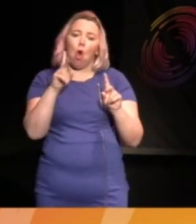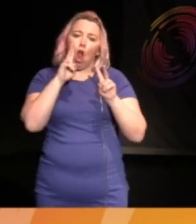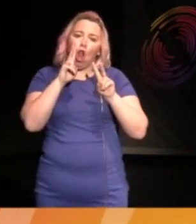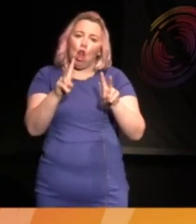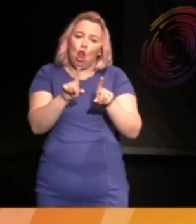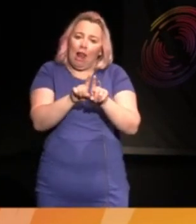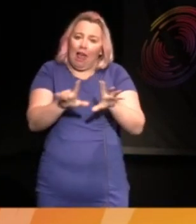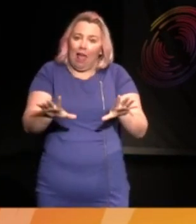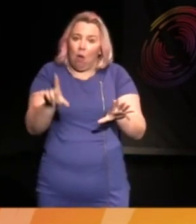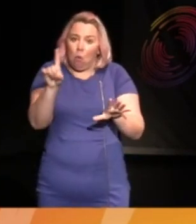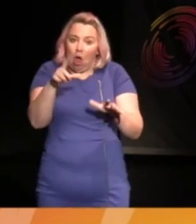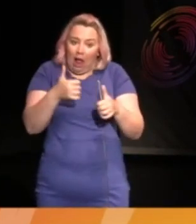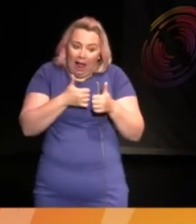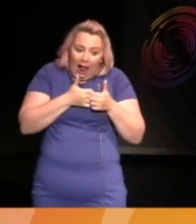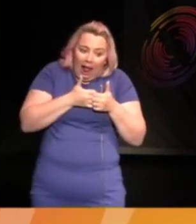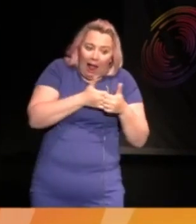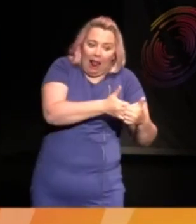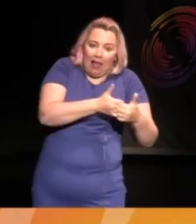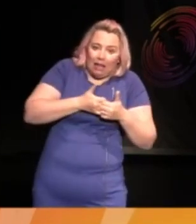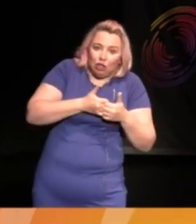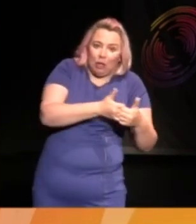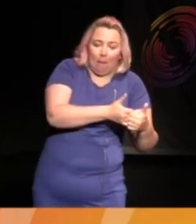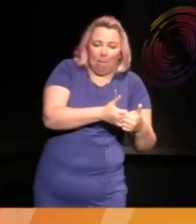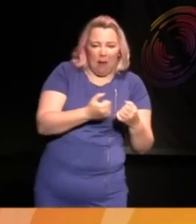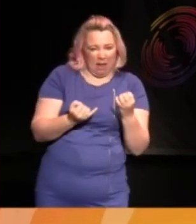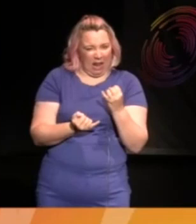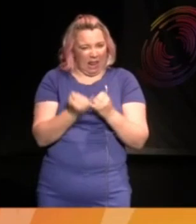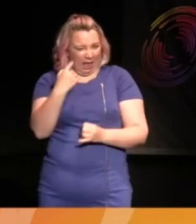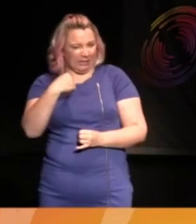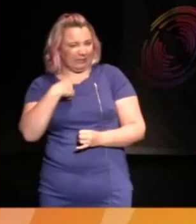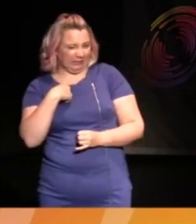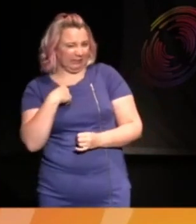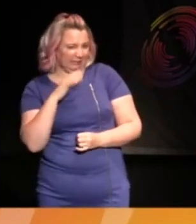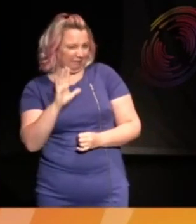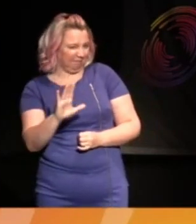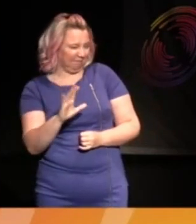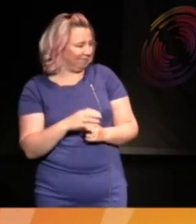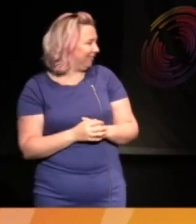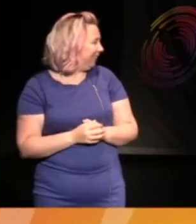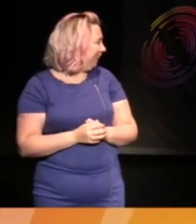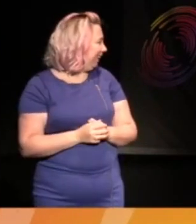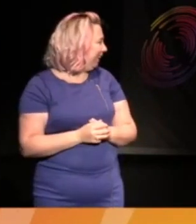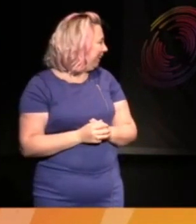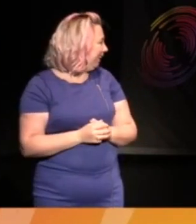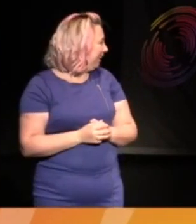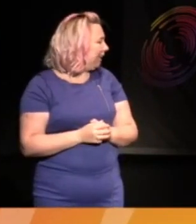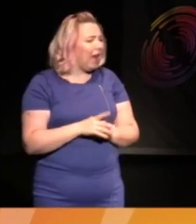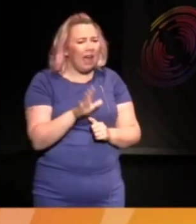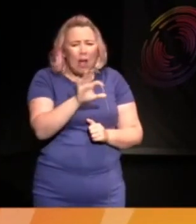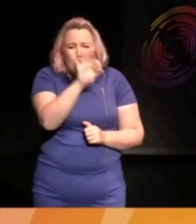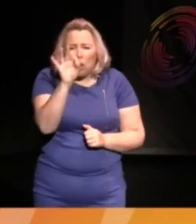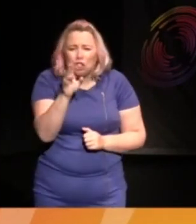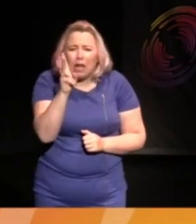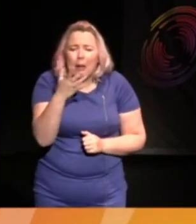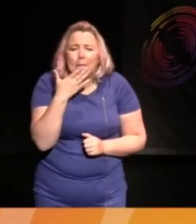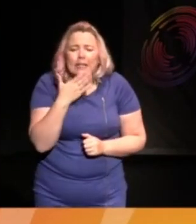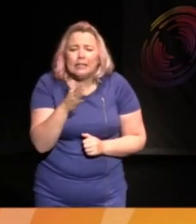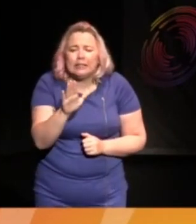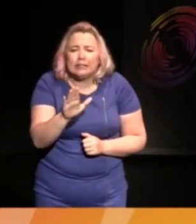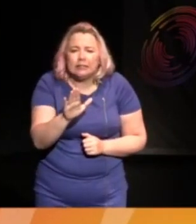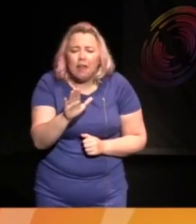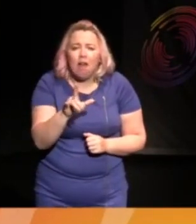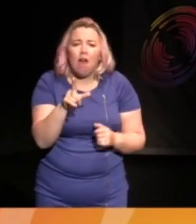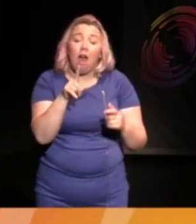like. I'll go last. You go last? Yes. Okay. That's cheating. What's the question again? About allyship. What